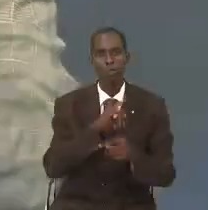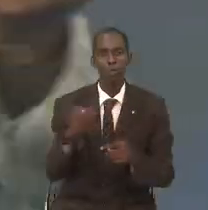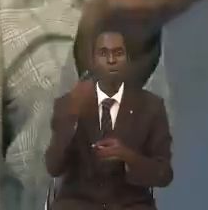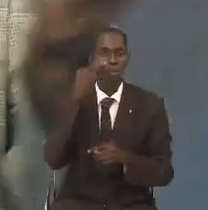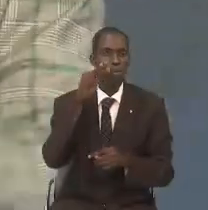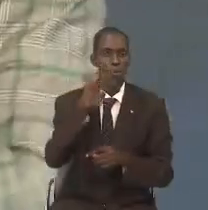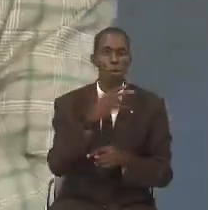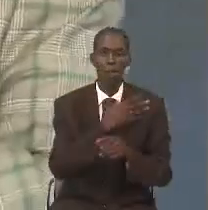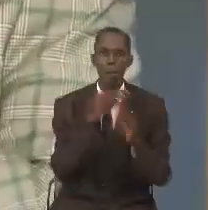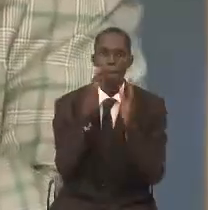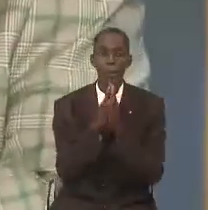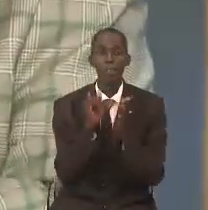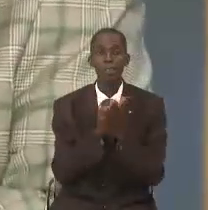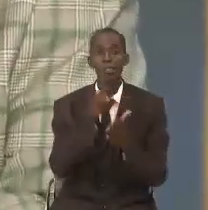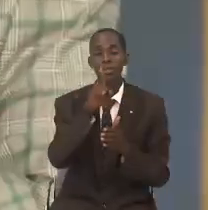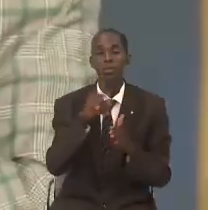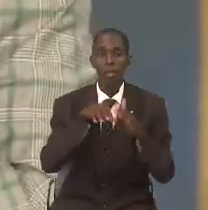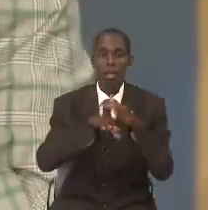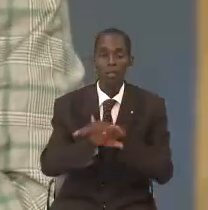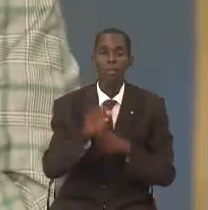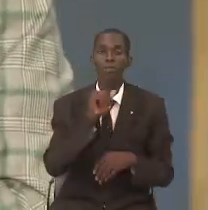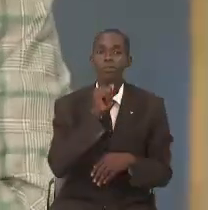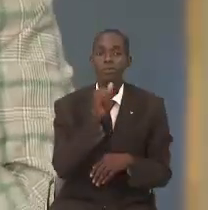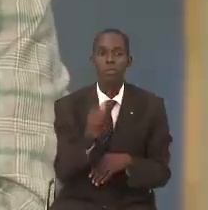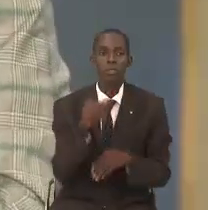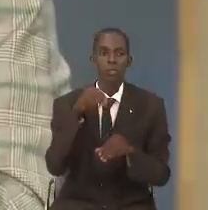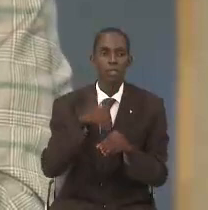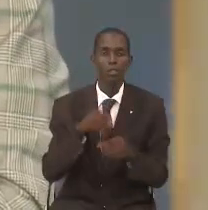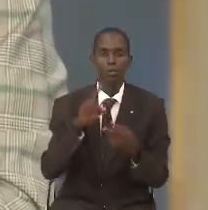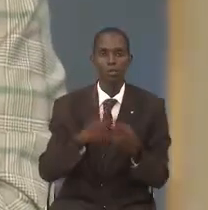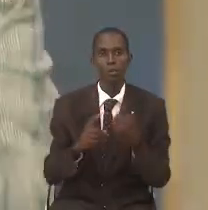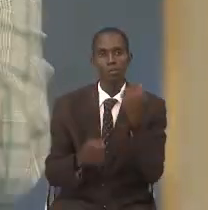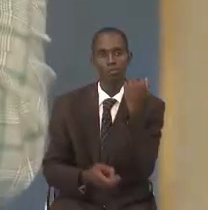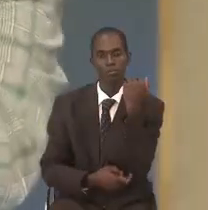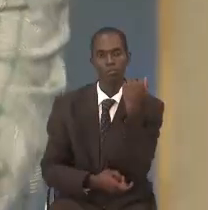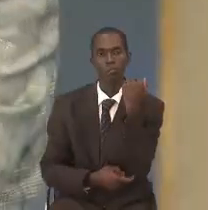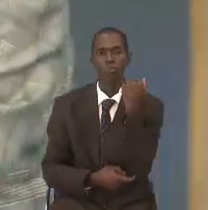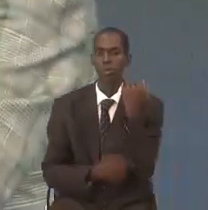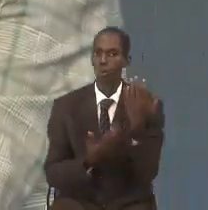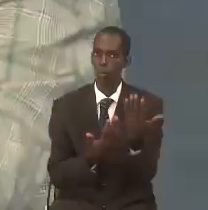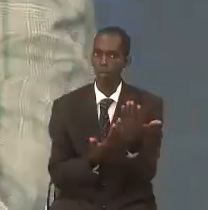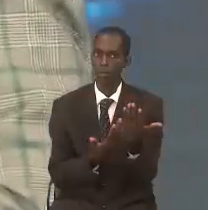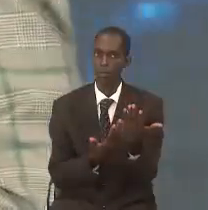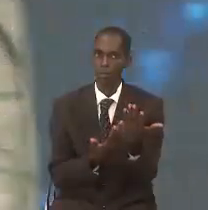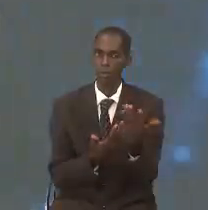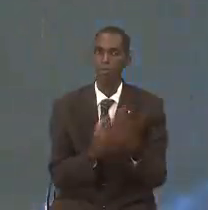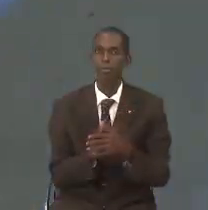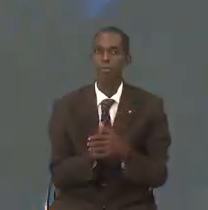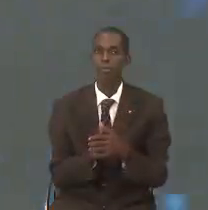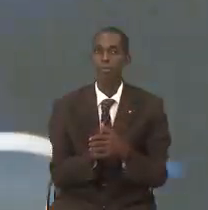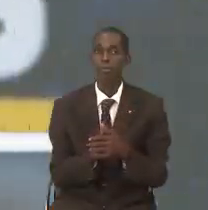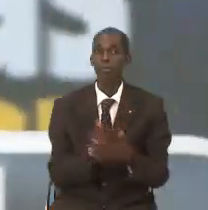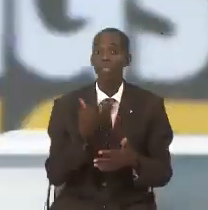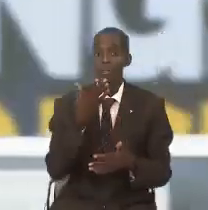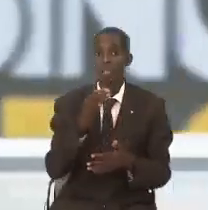pray that ye enter not into temptation. Hold on. There's temptation,